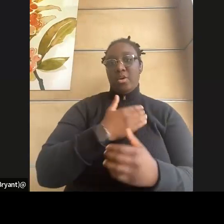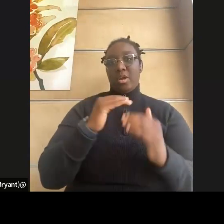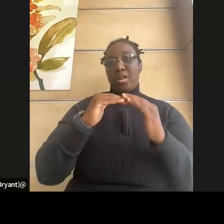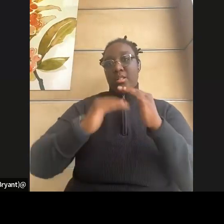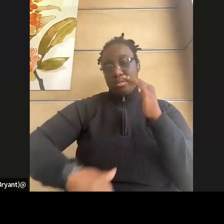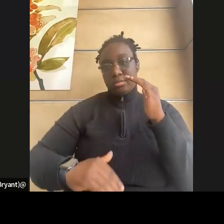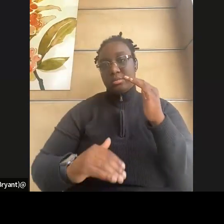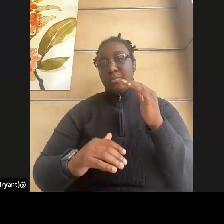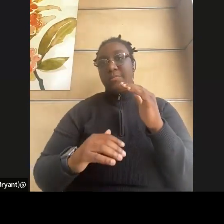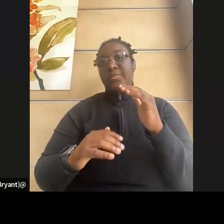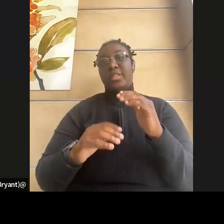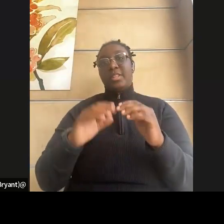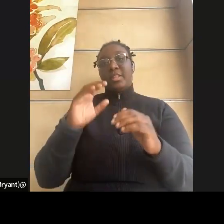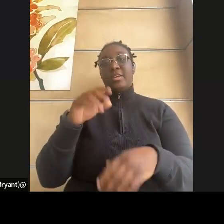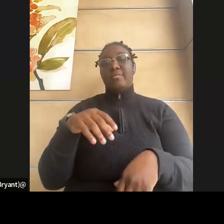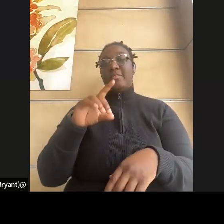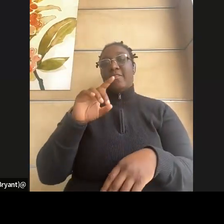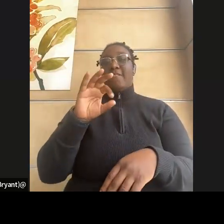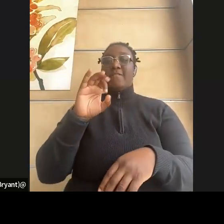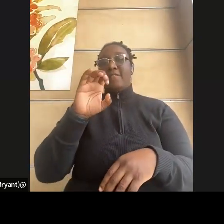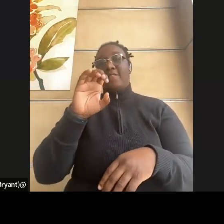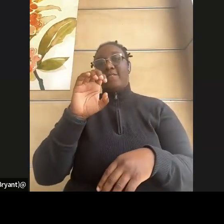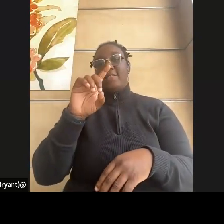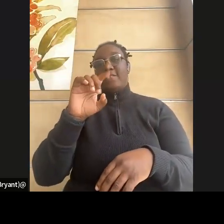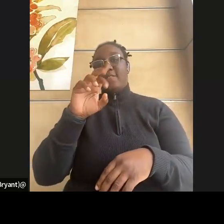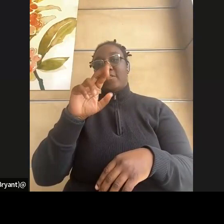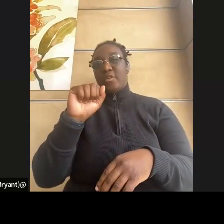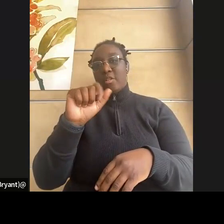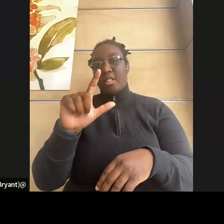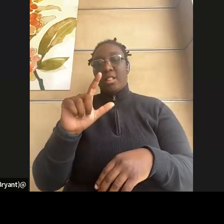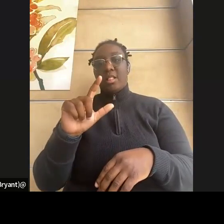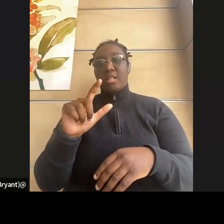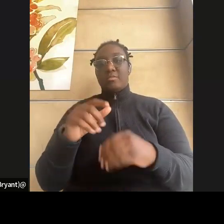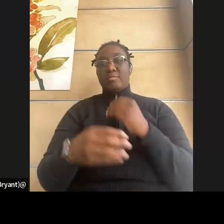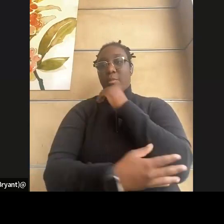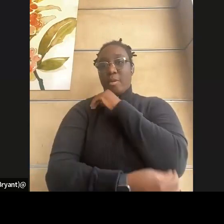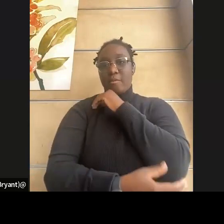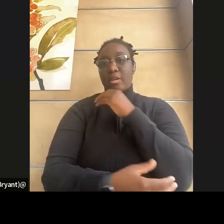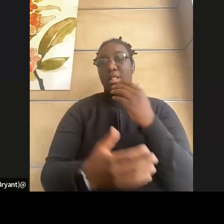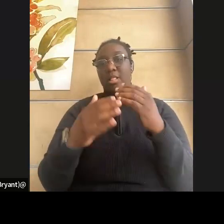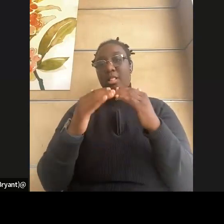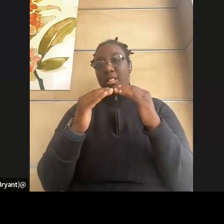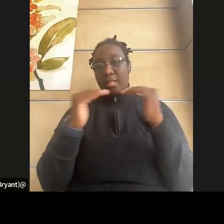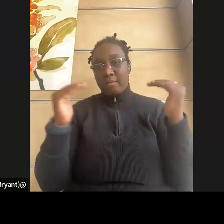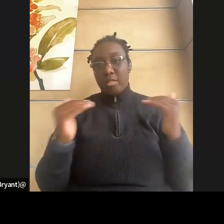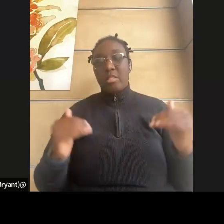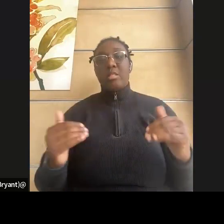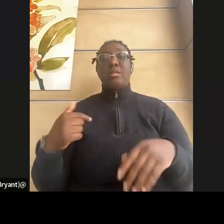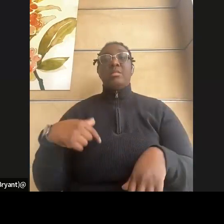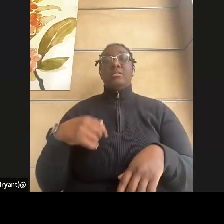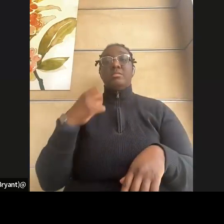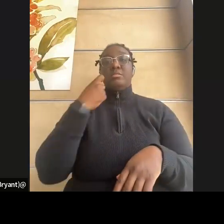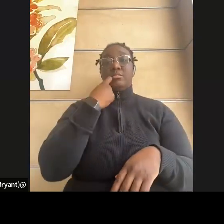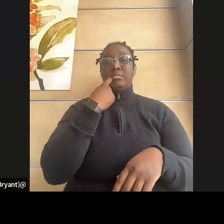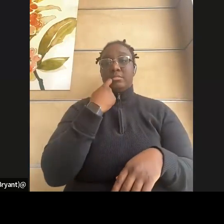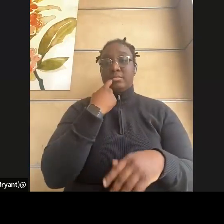poverty level. The community's needs for services has expanded during recent years. Redwoods Rural had one of our